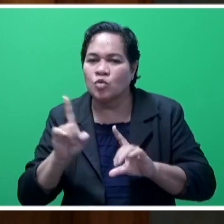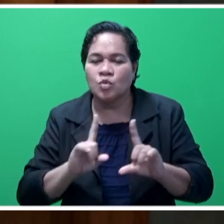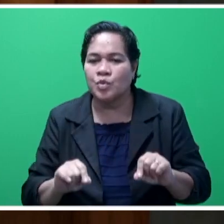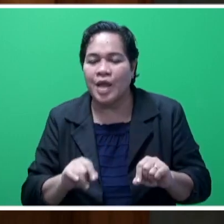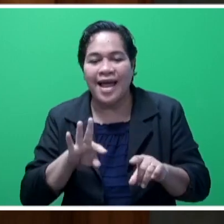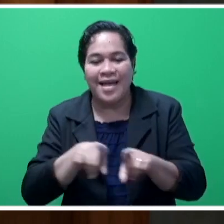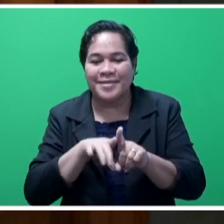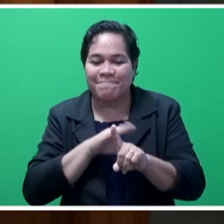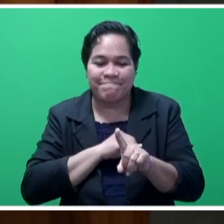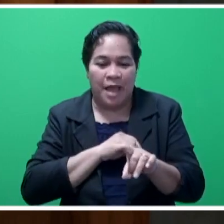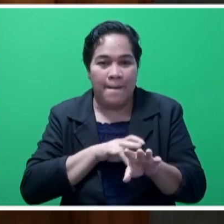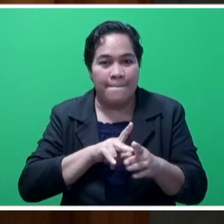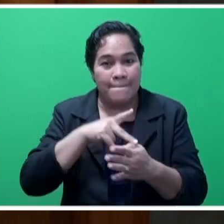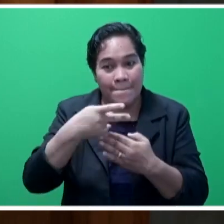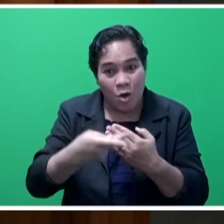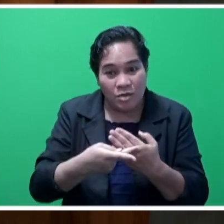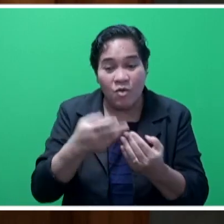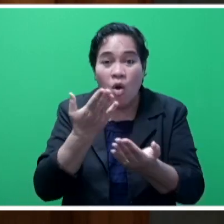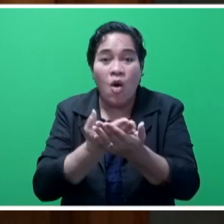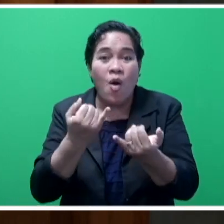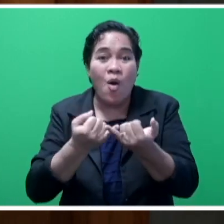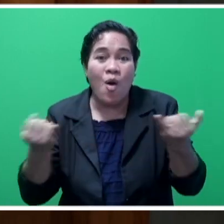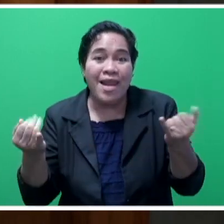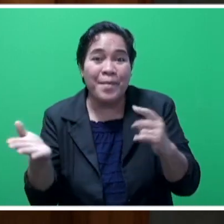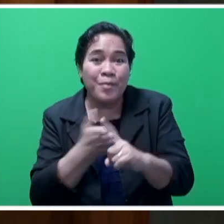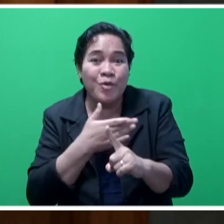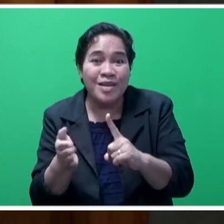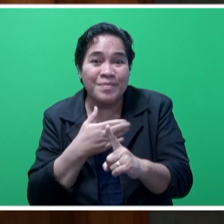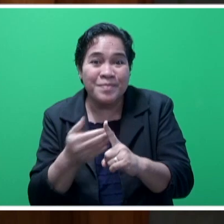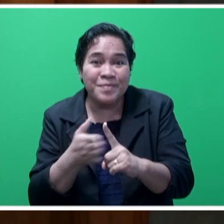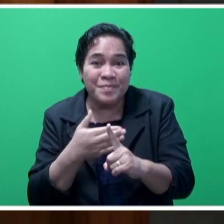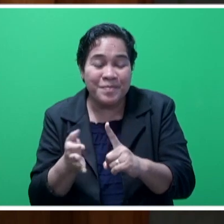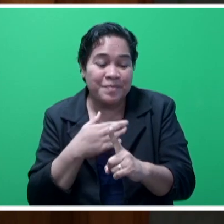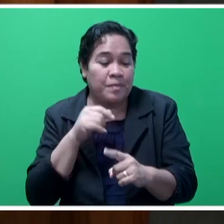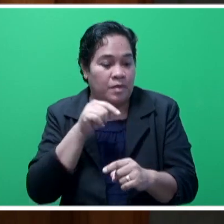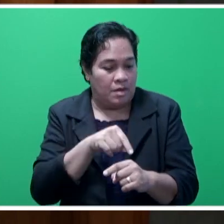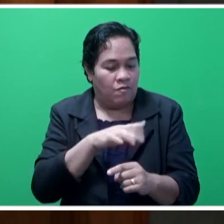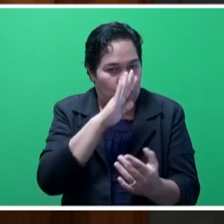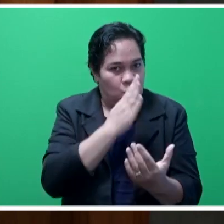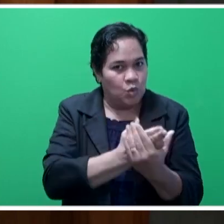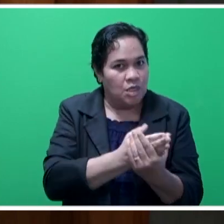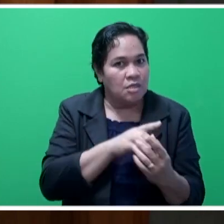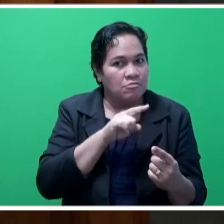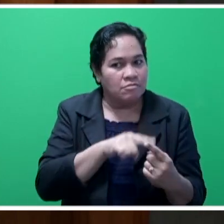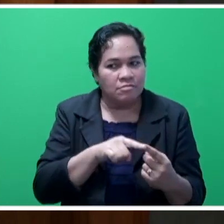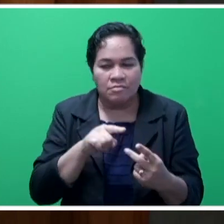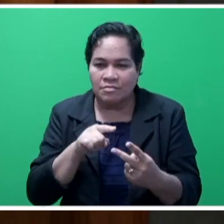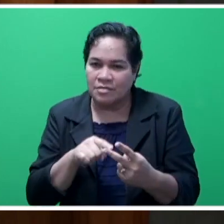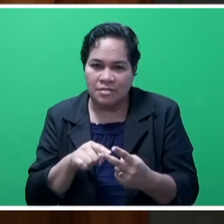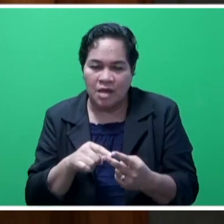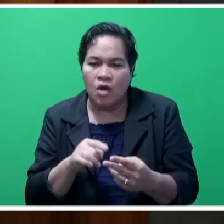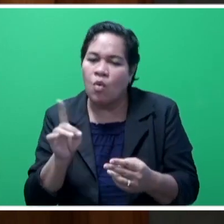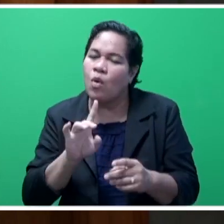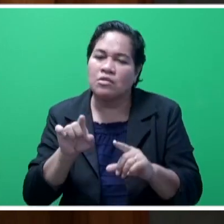to deal with online bullying between students. And what is it that the